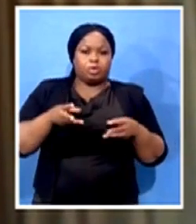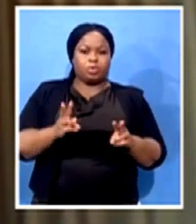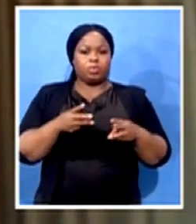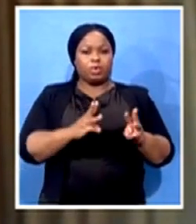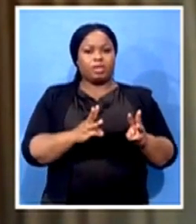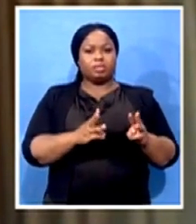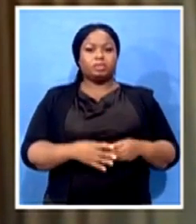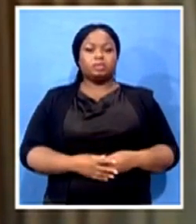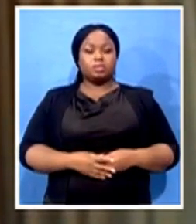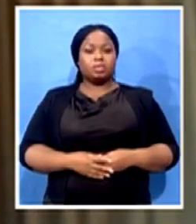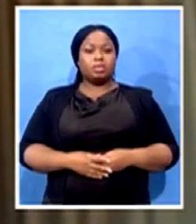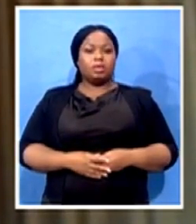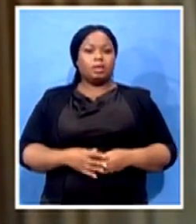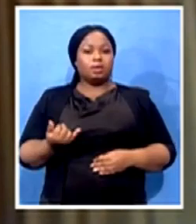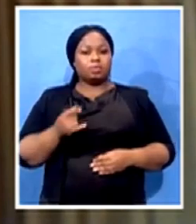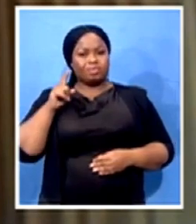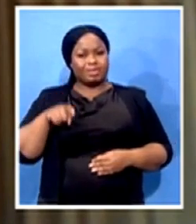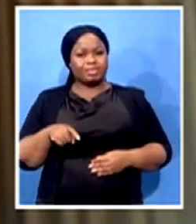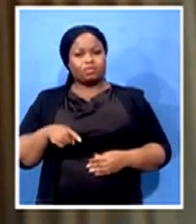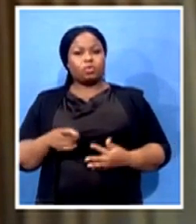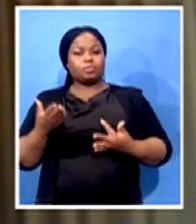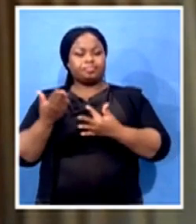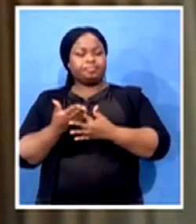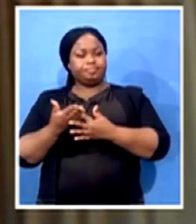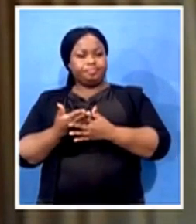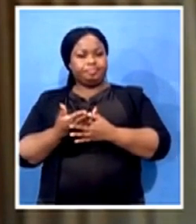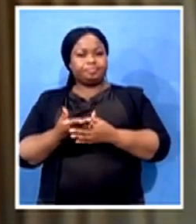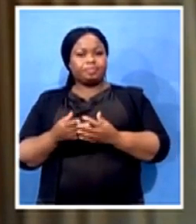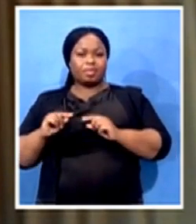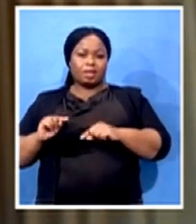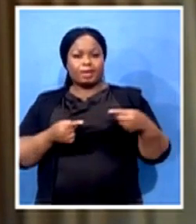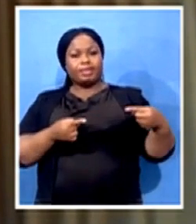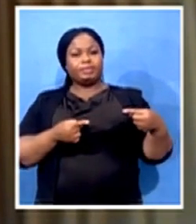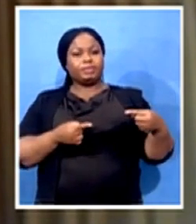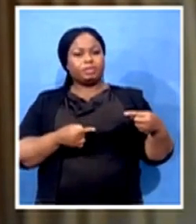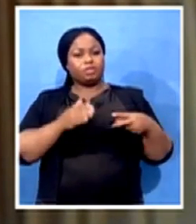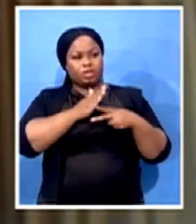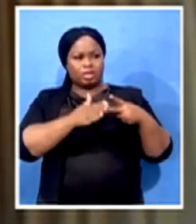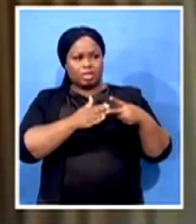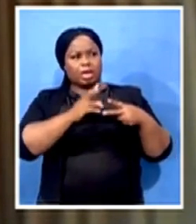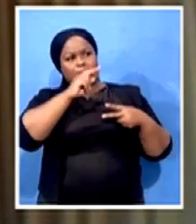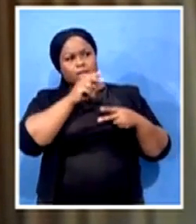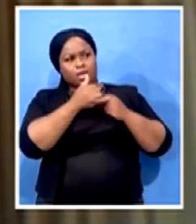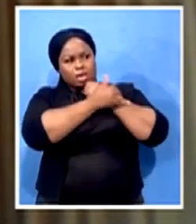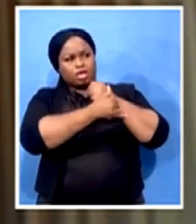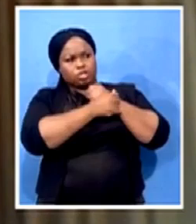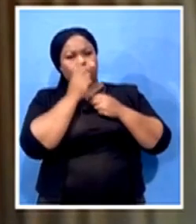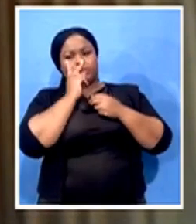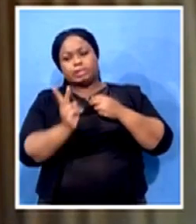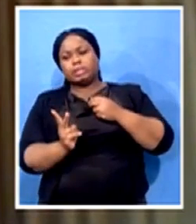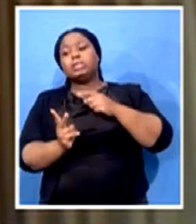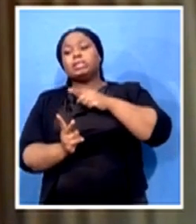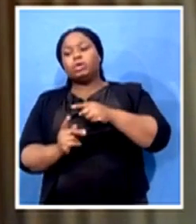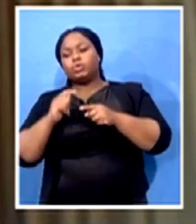your case against the other accused, so that the other country can see that there is at least a prima facie case against the